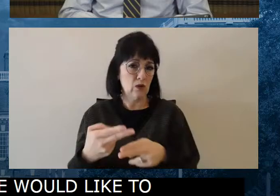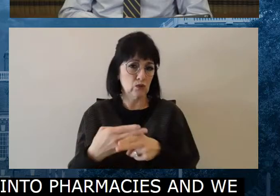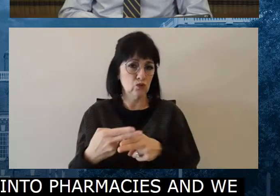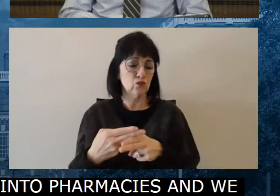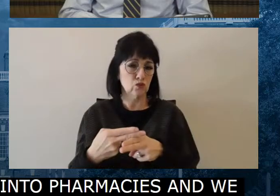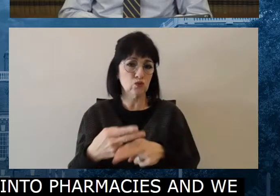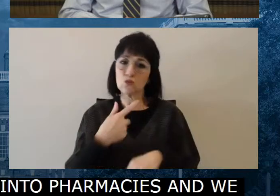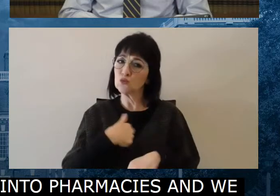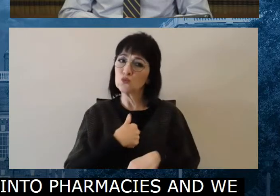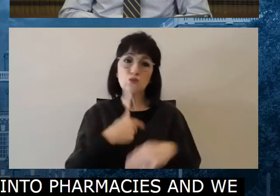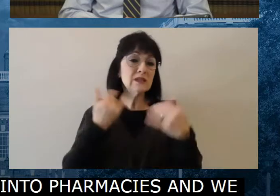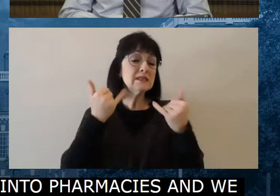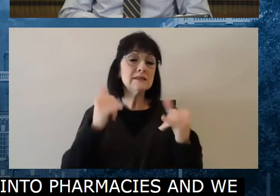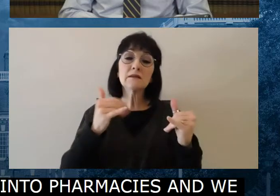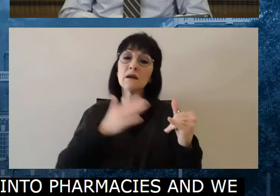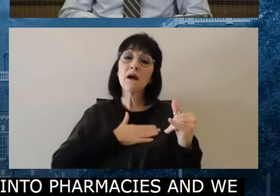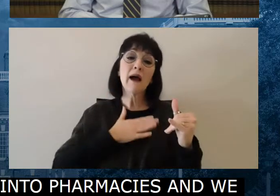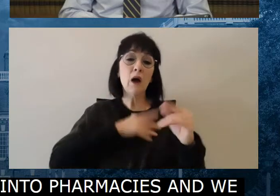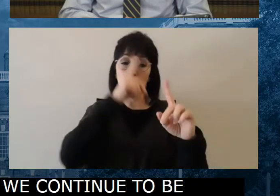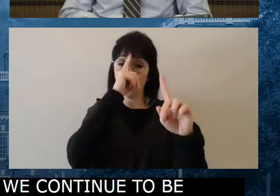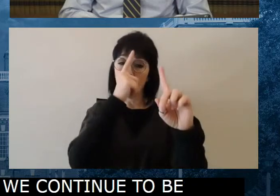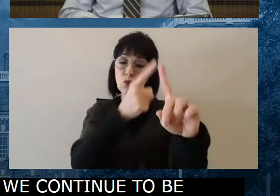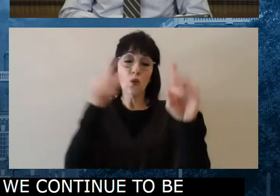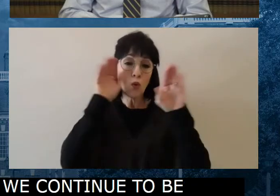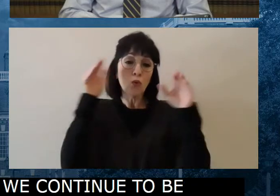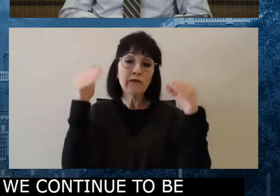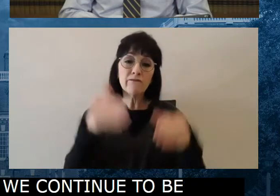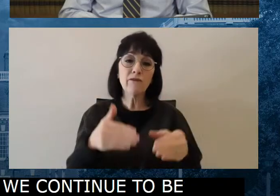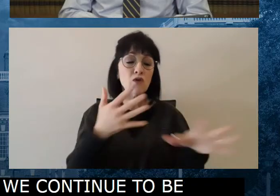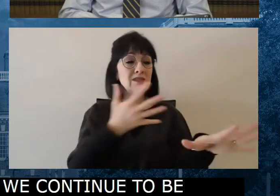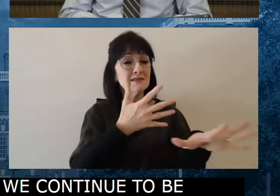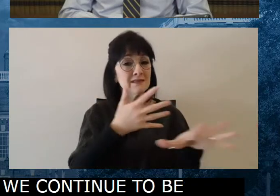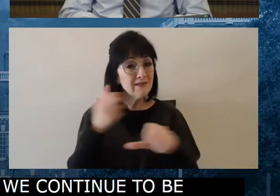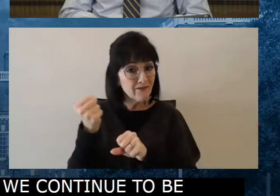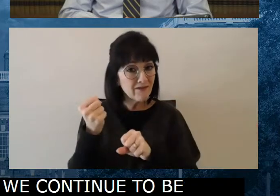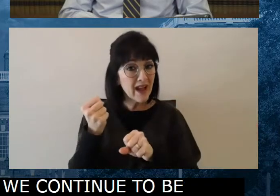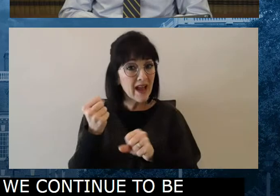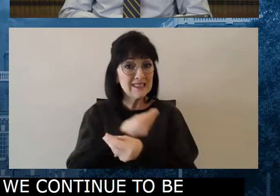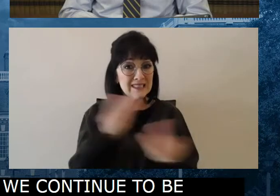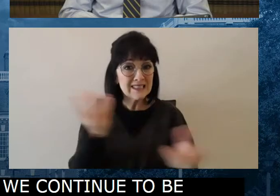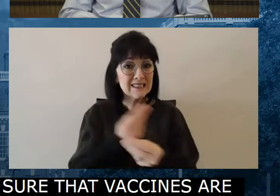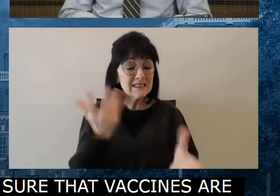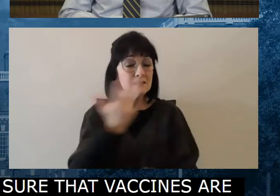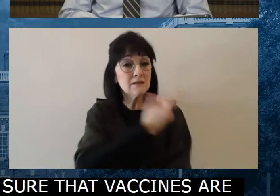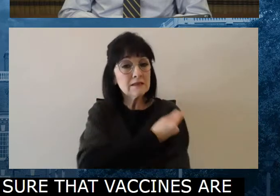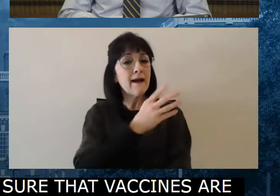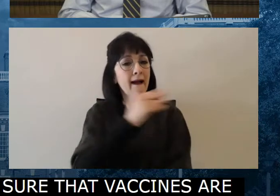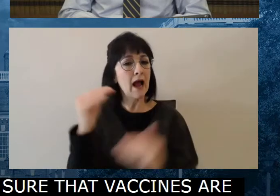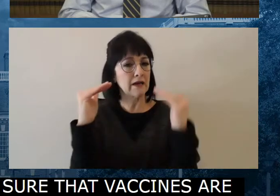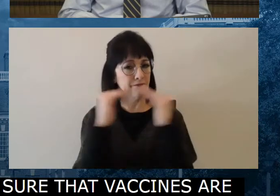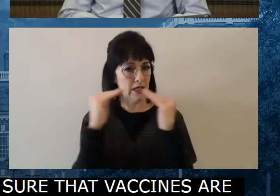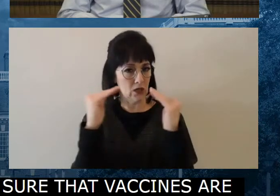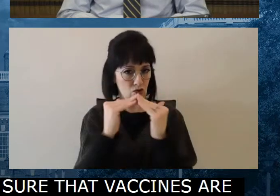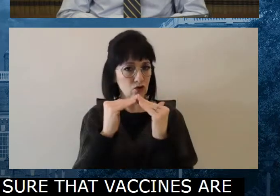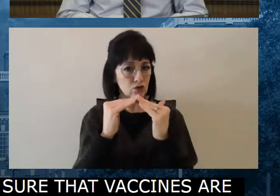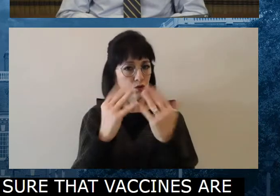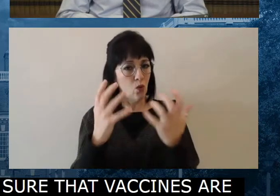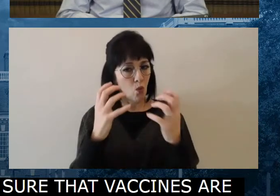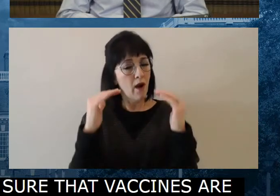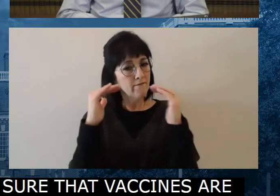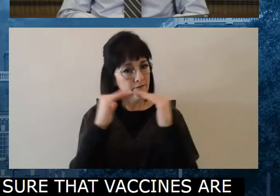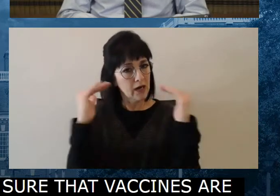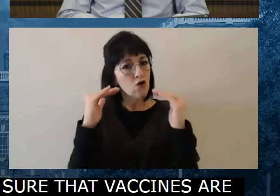and making sure that vaccines are available in every community, and that we encourage those that are at a greater